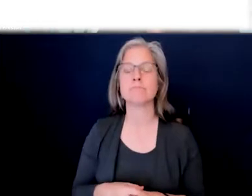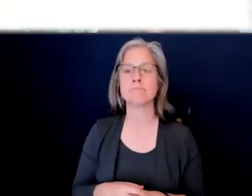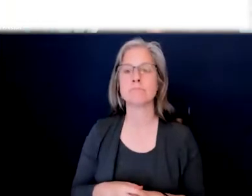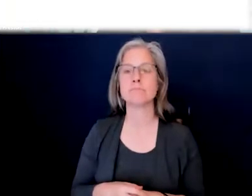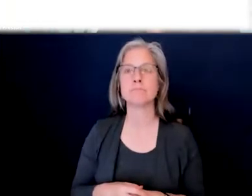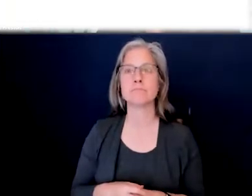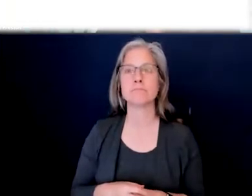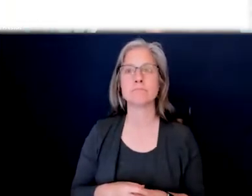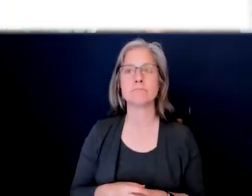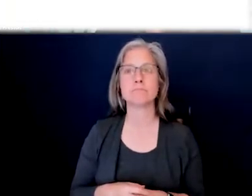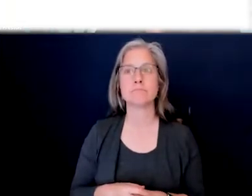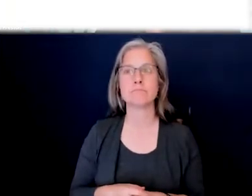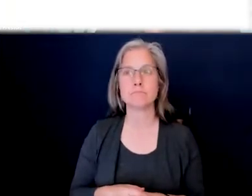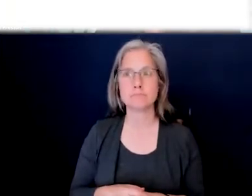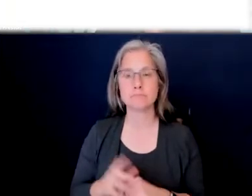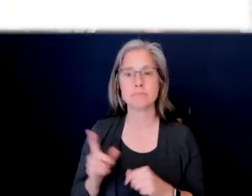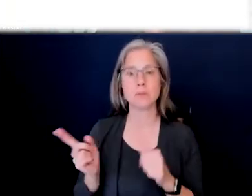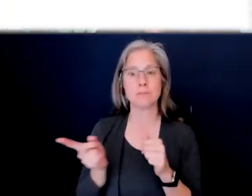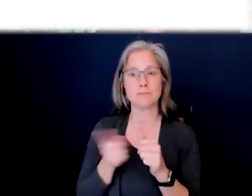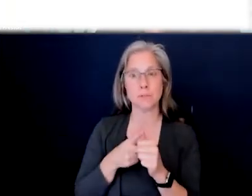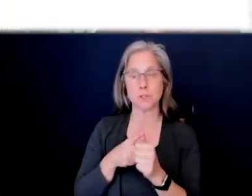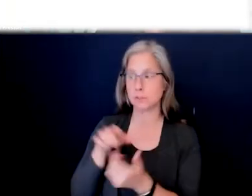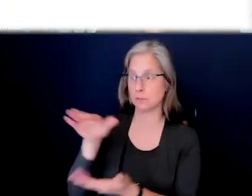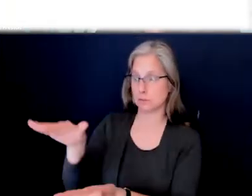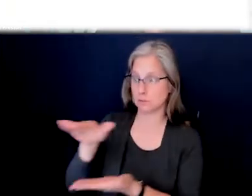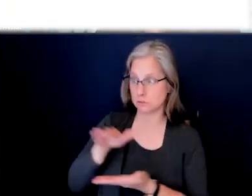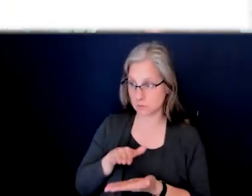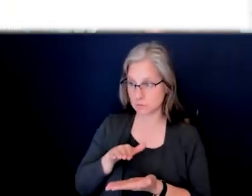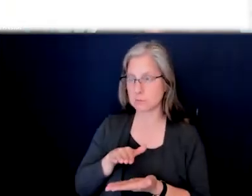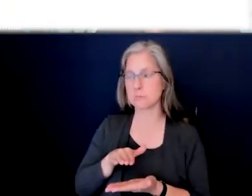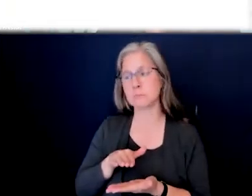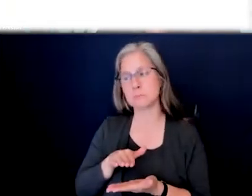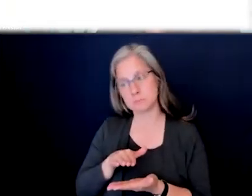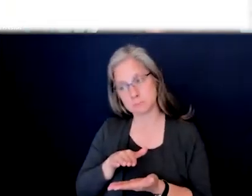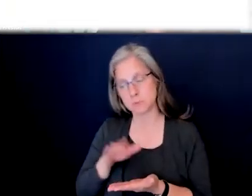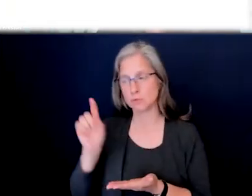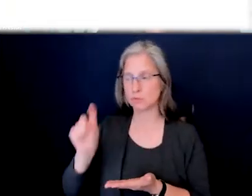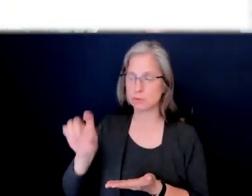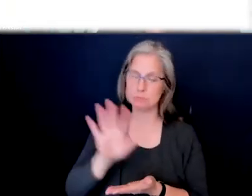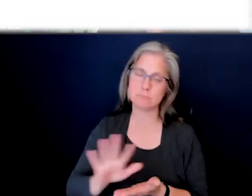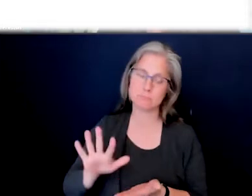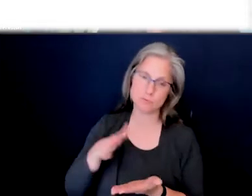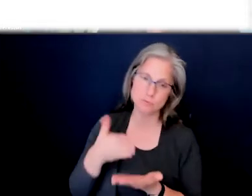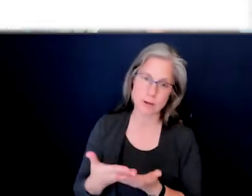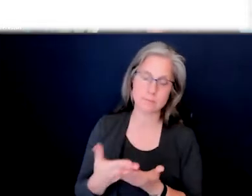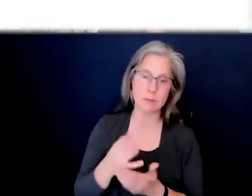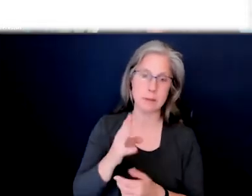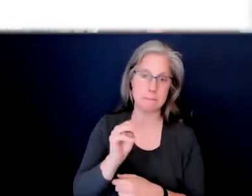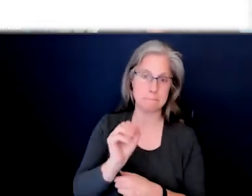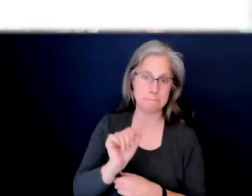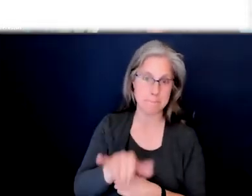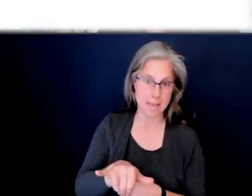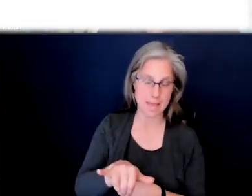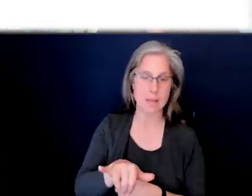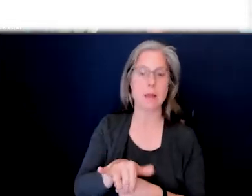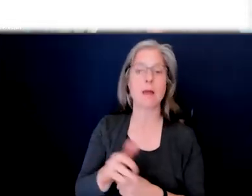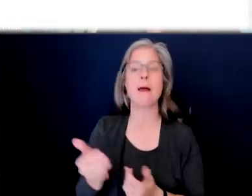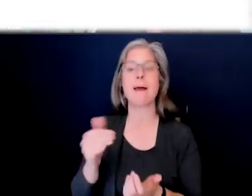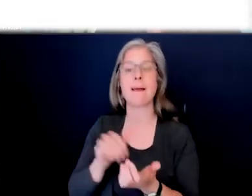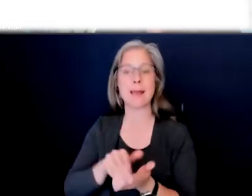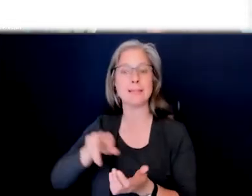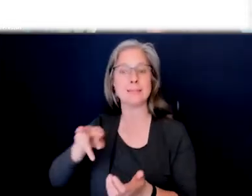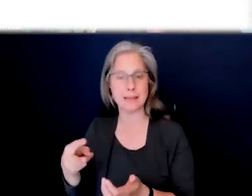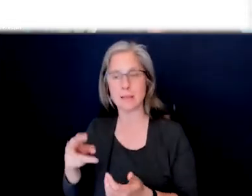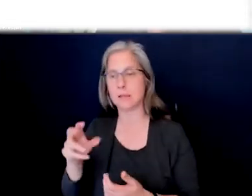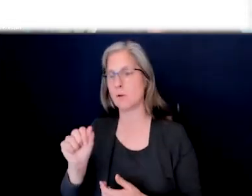first initial amount is supposed to come somewhere in May and then again in August. Some of the